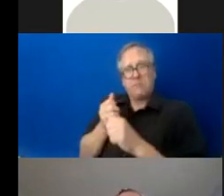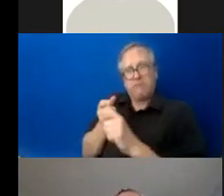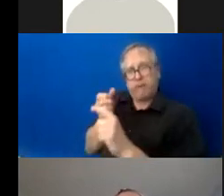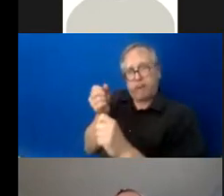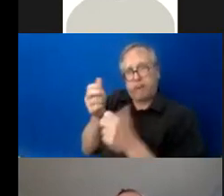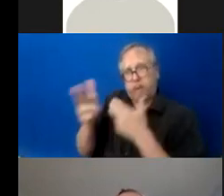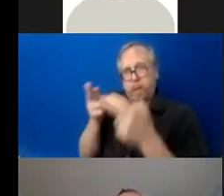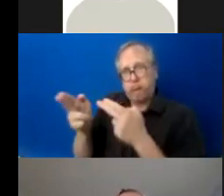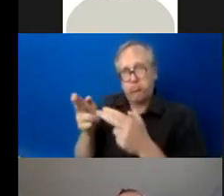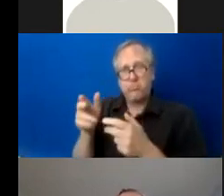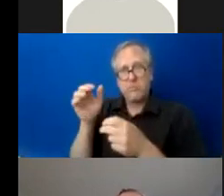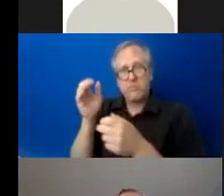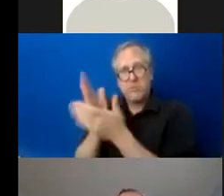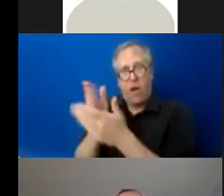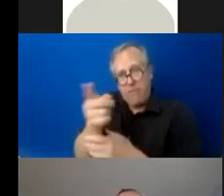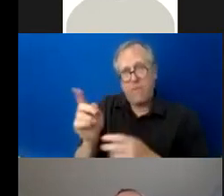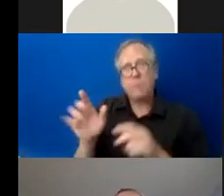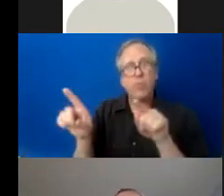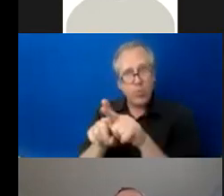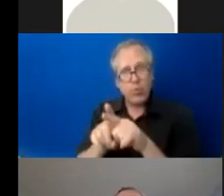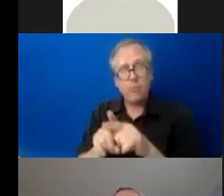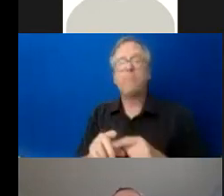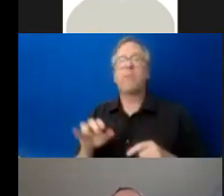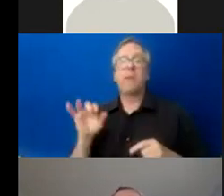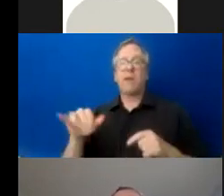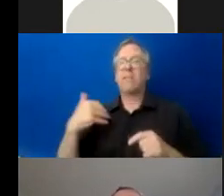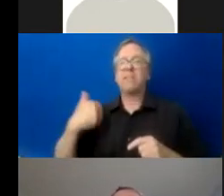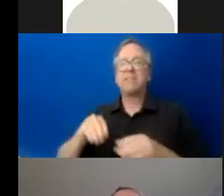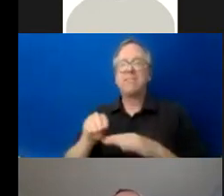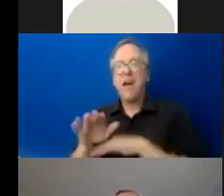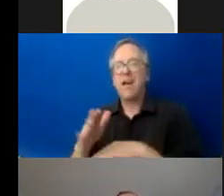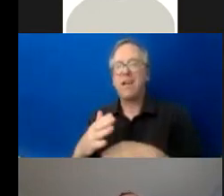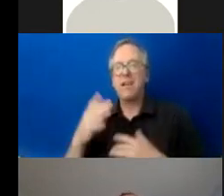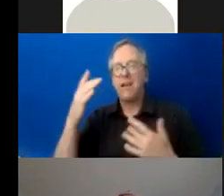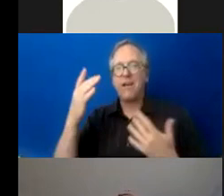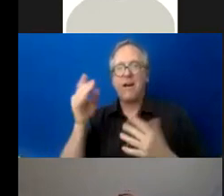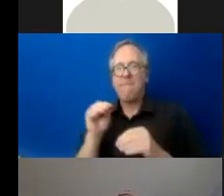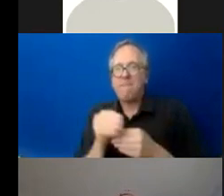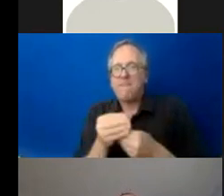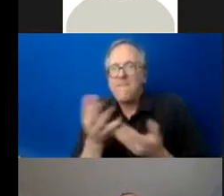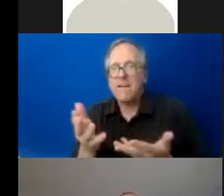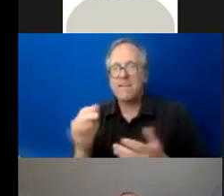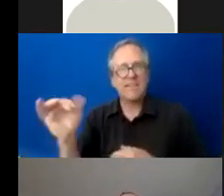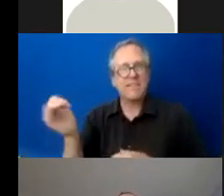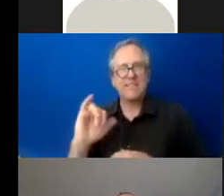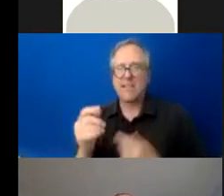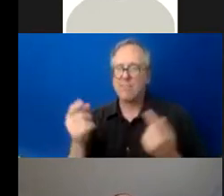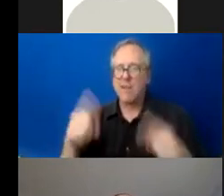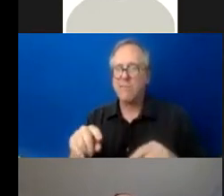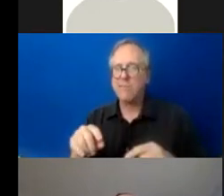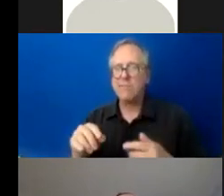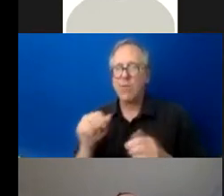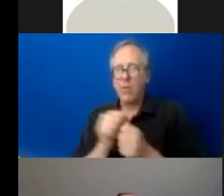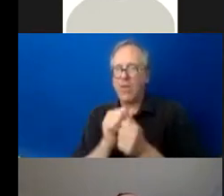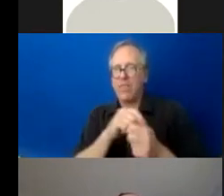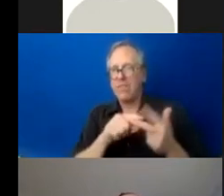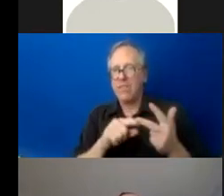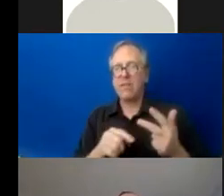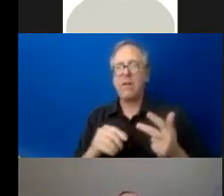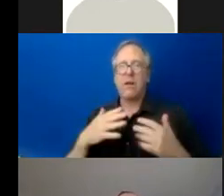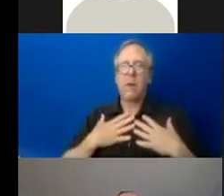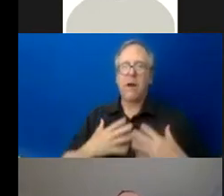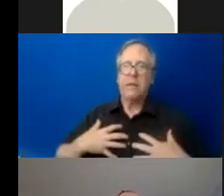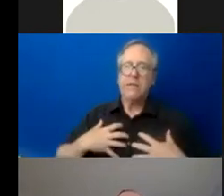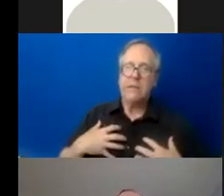have similar side effects. And the side effects are a normal way that your body builds immunity to COVID-19, side effects being kind of like body aches,